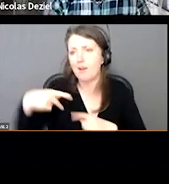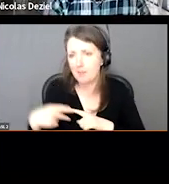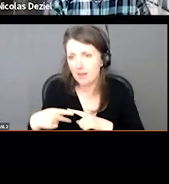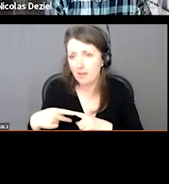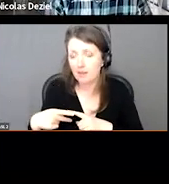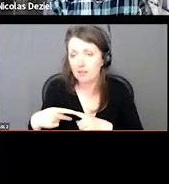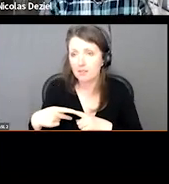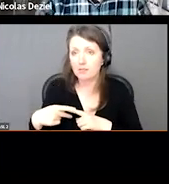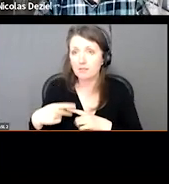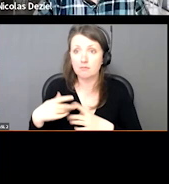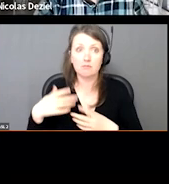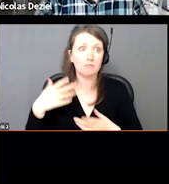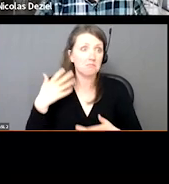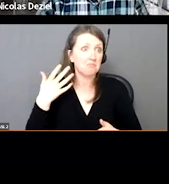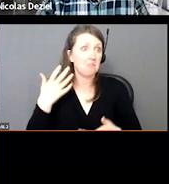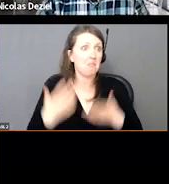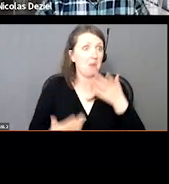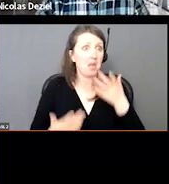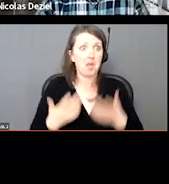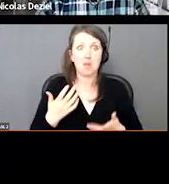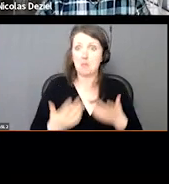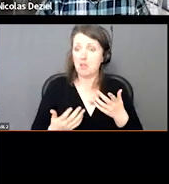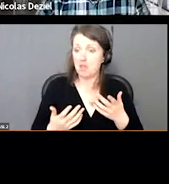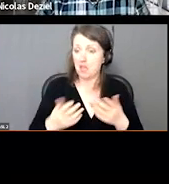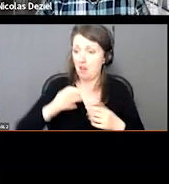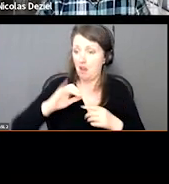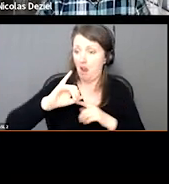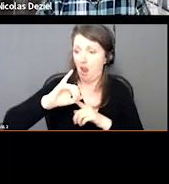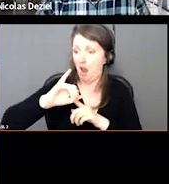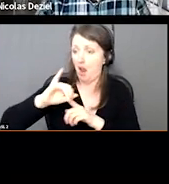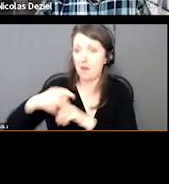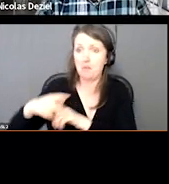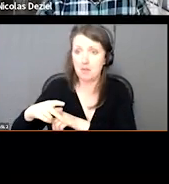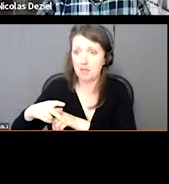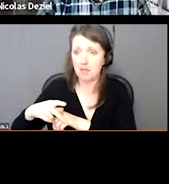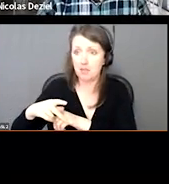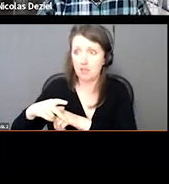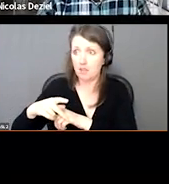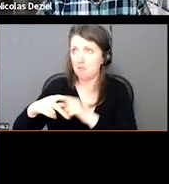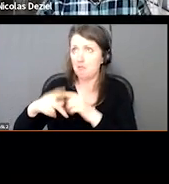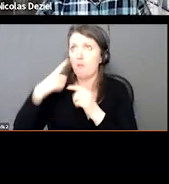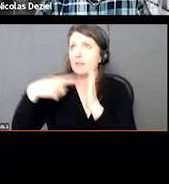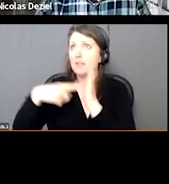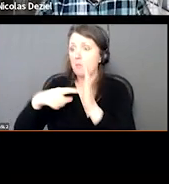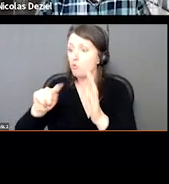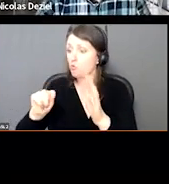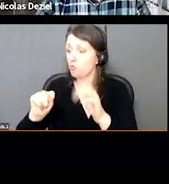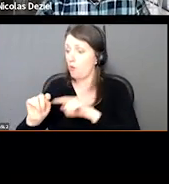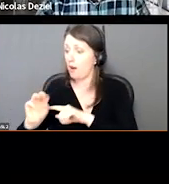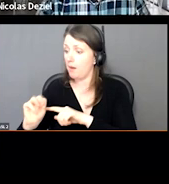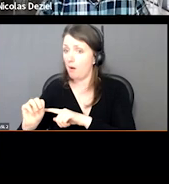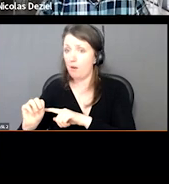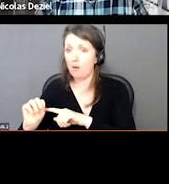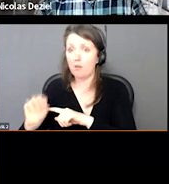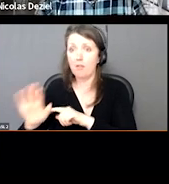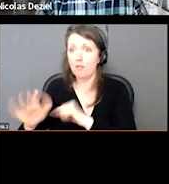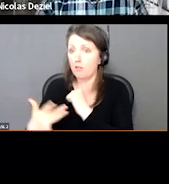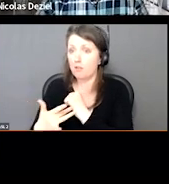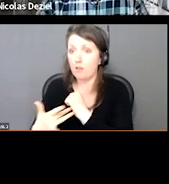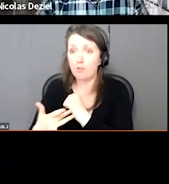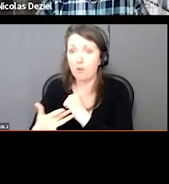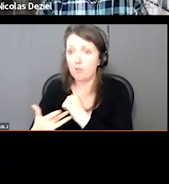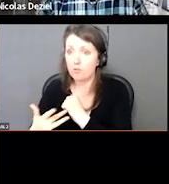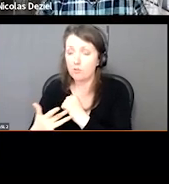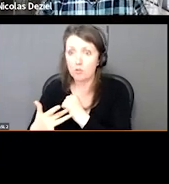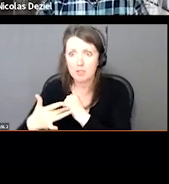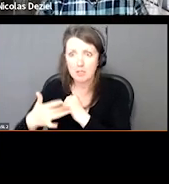for example. It could be a better mark, a better trademark, better technology that's protected with a patent. It could be things